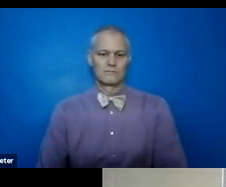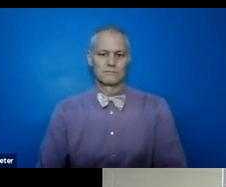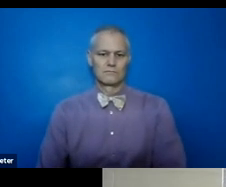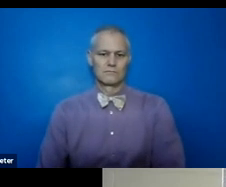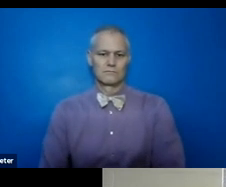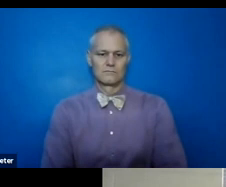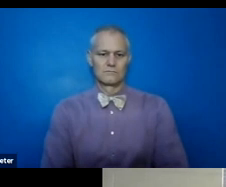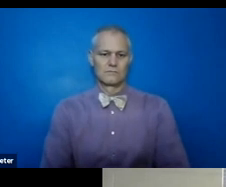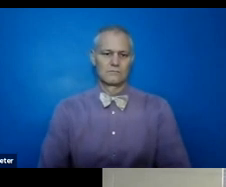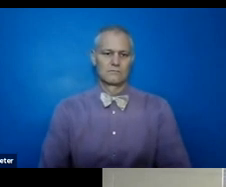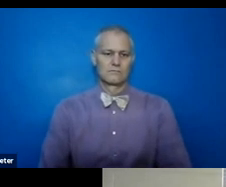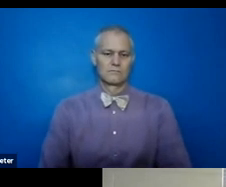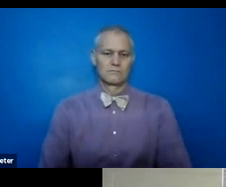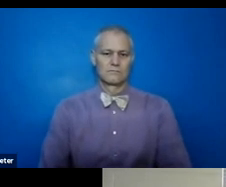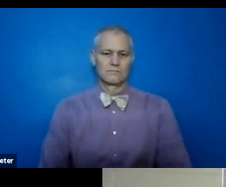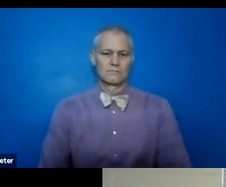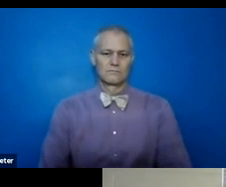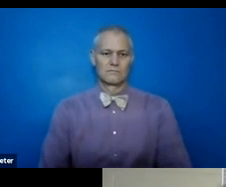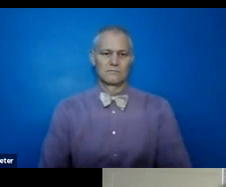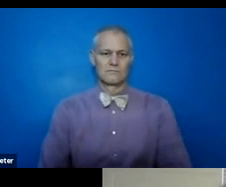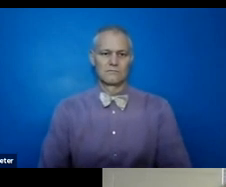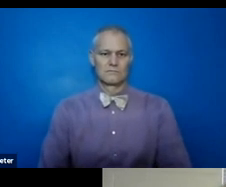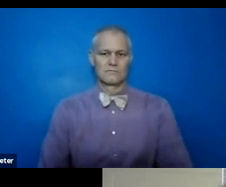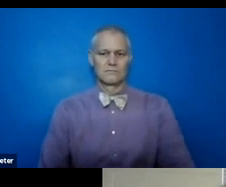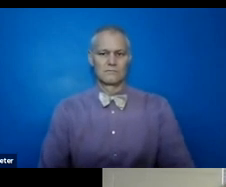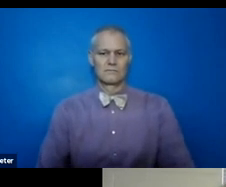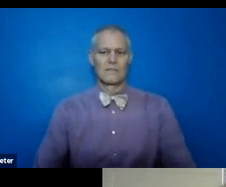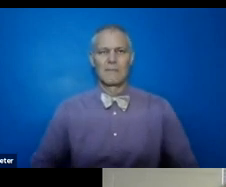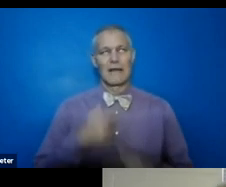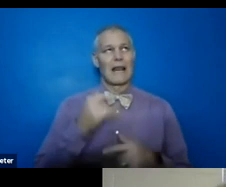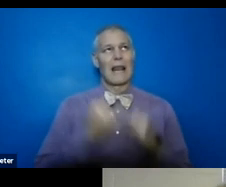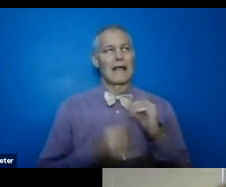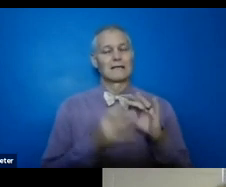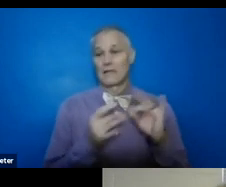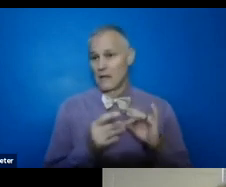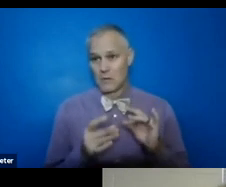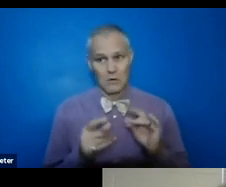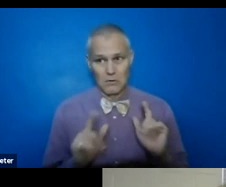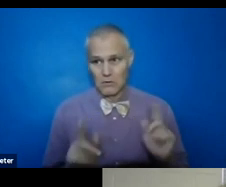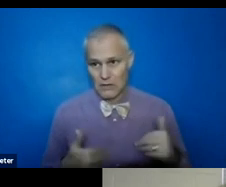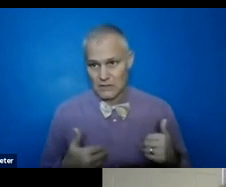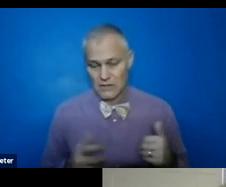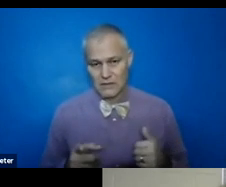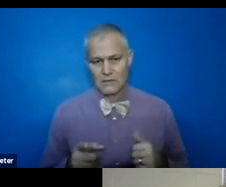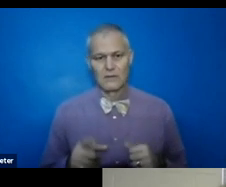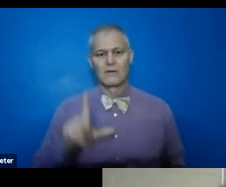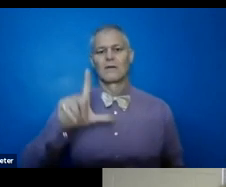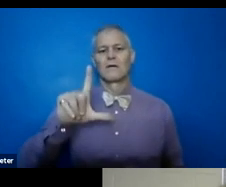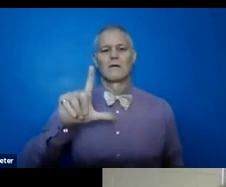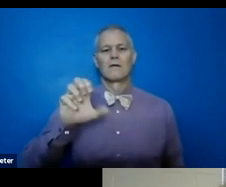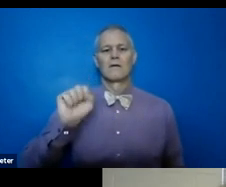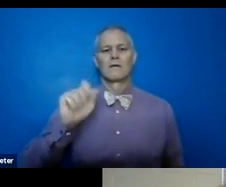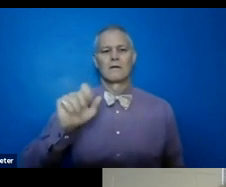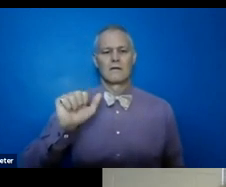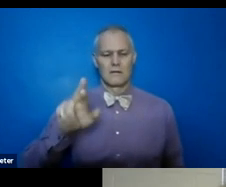I had a kind of a concluding thought, but I don't know if we're going to that yet. Yeah, I said it's to me is for what I